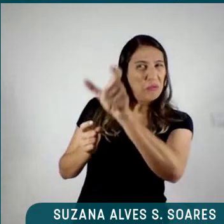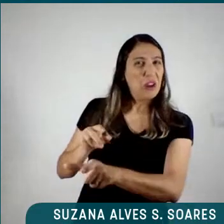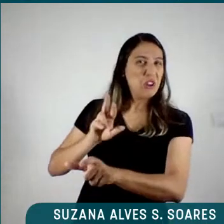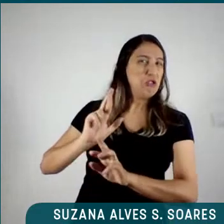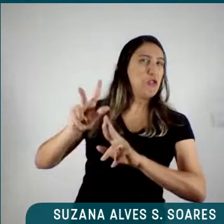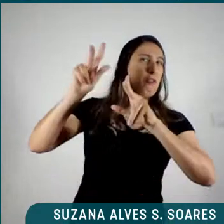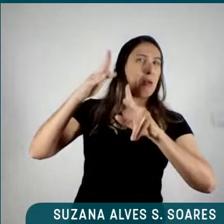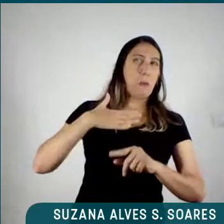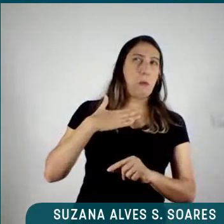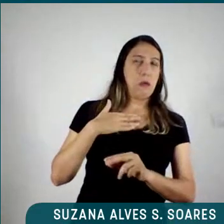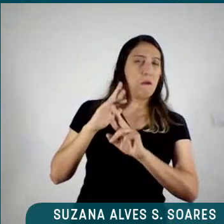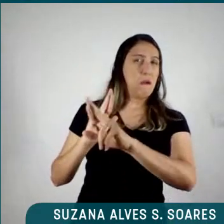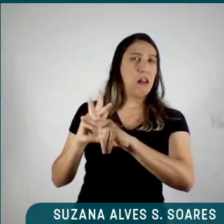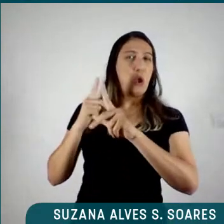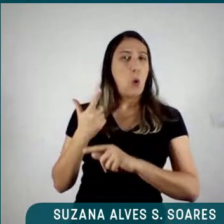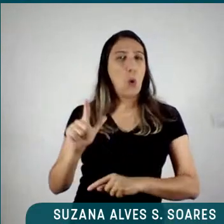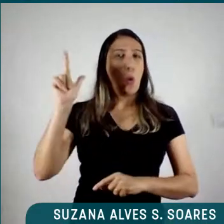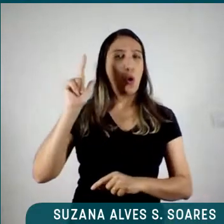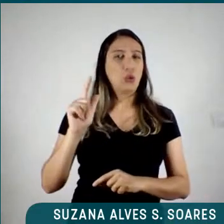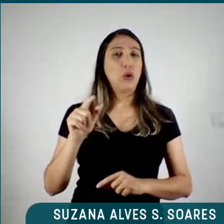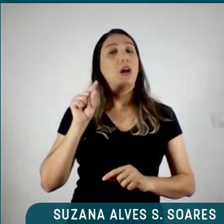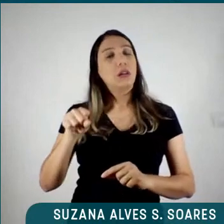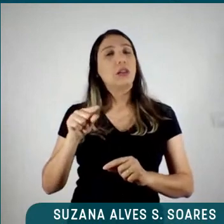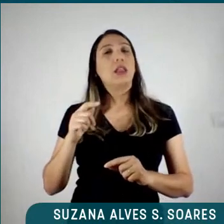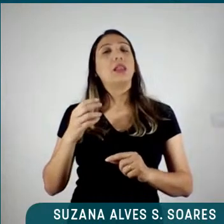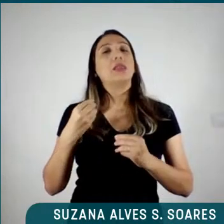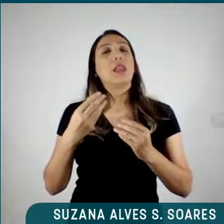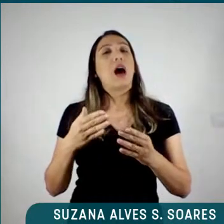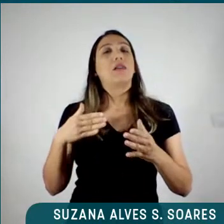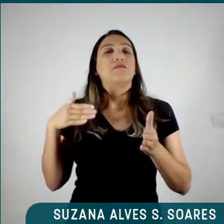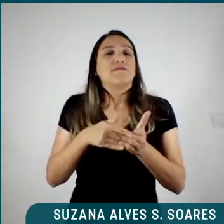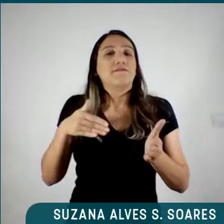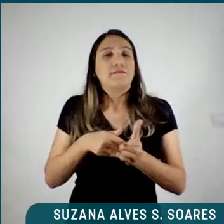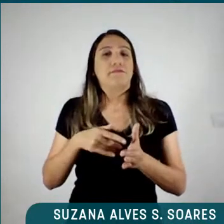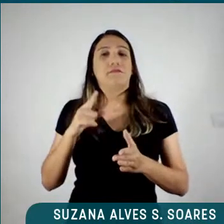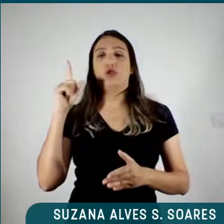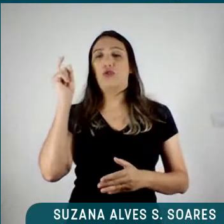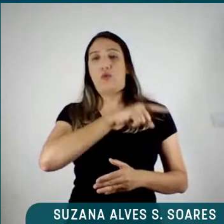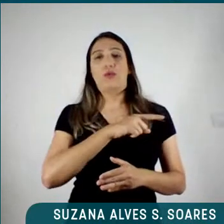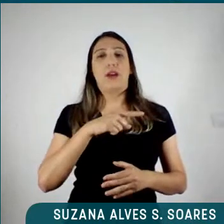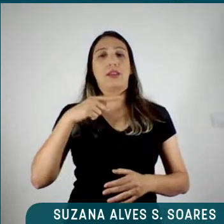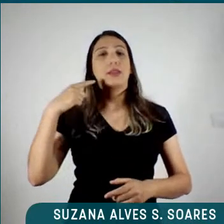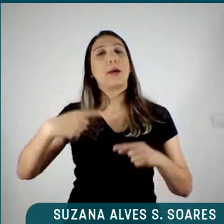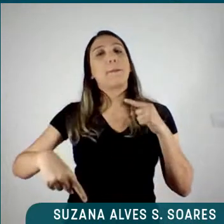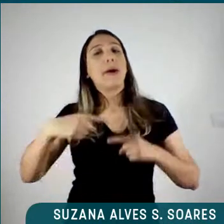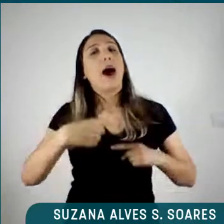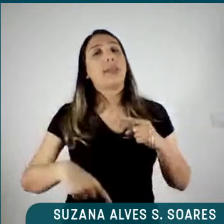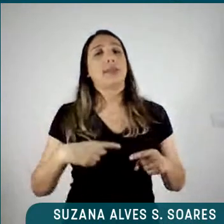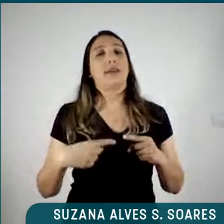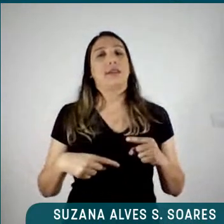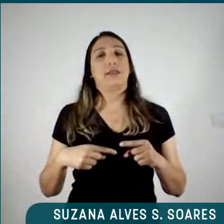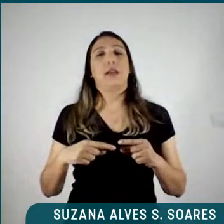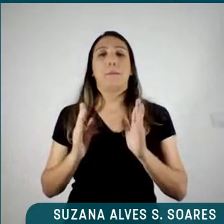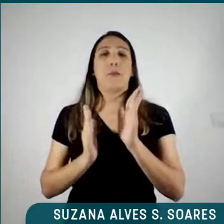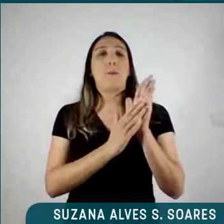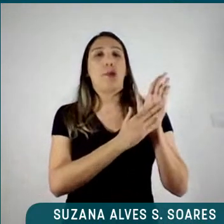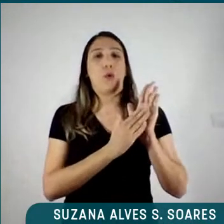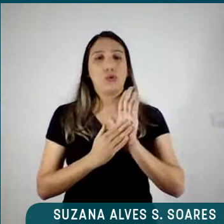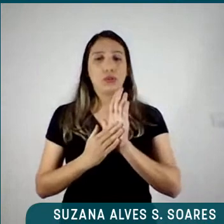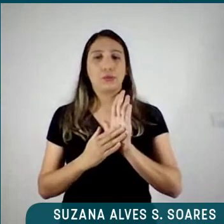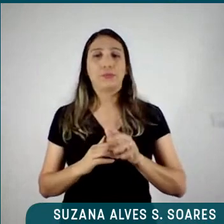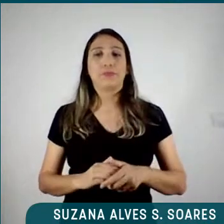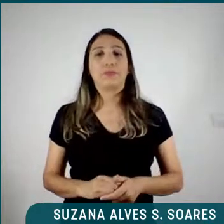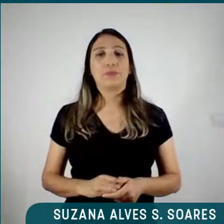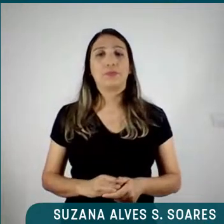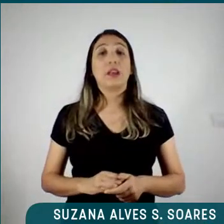rationalization of this attitude. This comes from the idea that the other is different And this, of course, was constructed